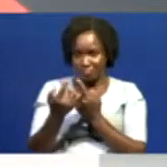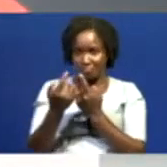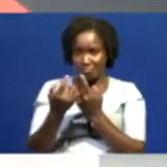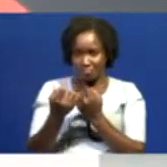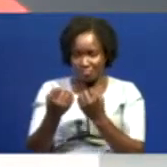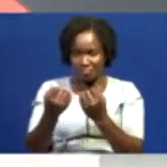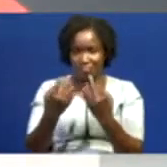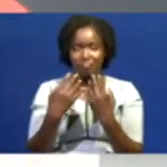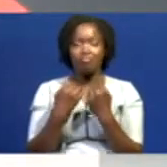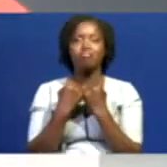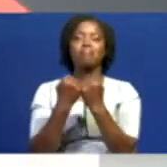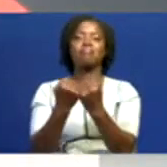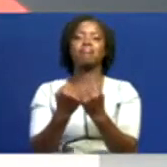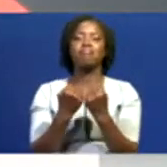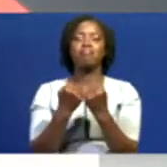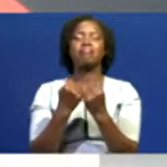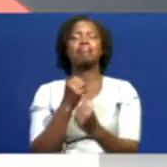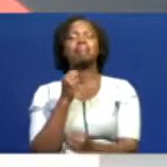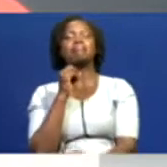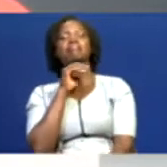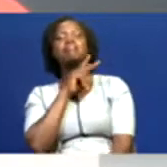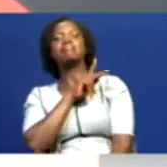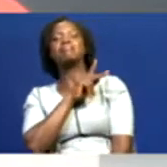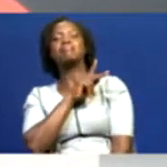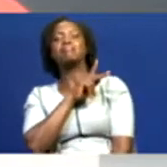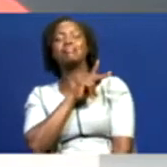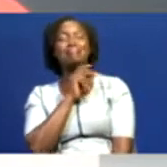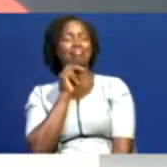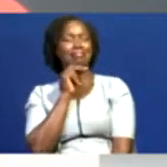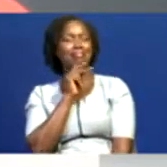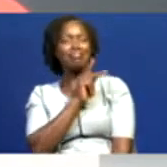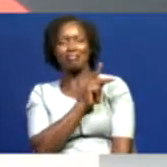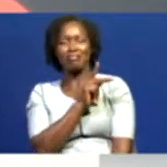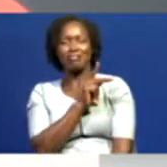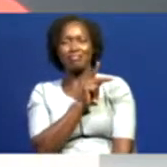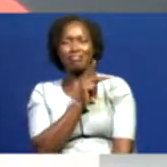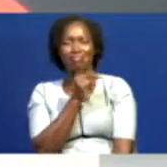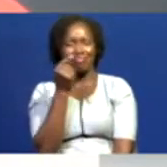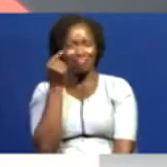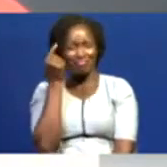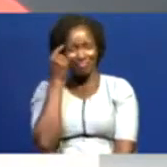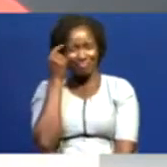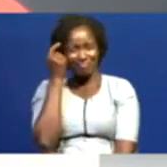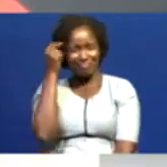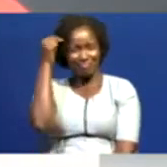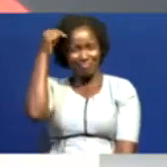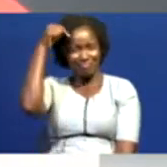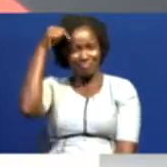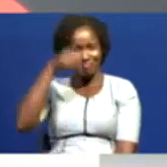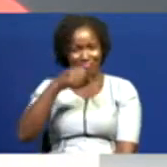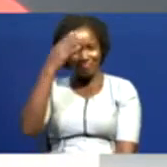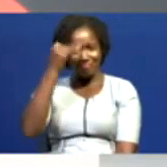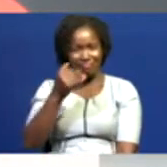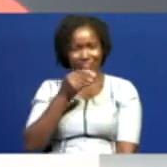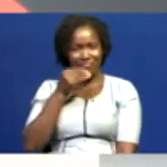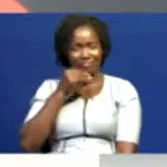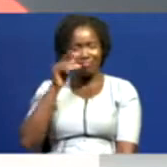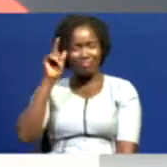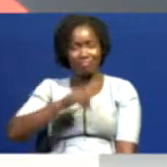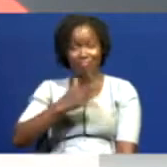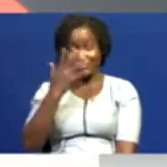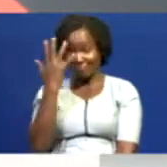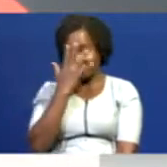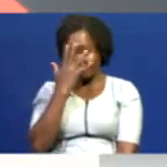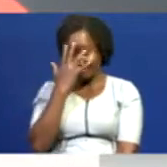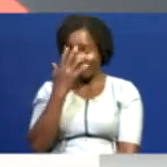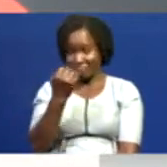kwa mafans ile shouting inatu ilikuwa inatuingia kwamba inafaa tuwe ni sababu tuko nyumbani tuwezi waibisha, so ilikuwa inatupa